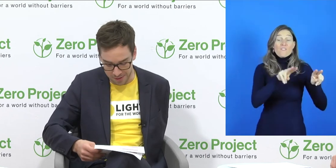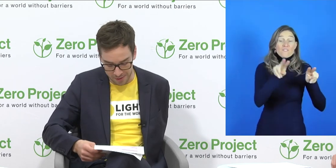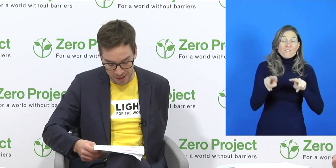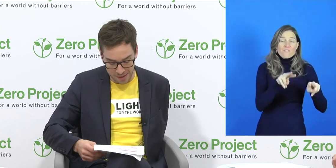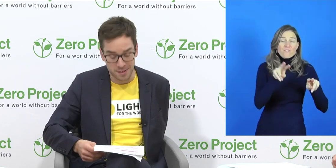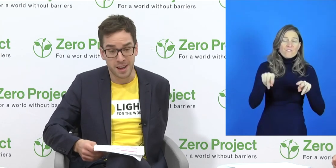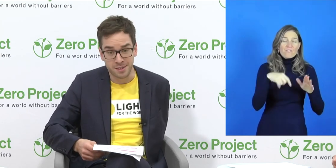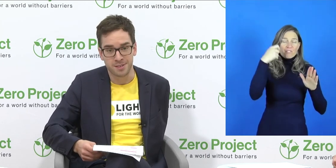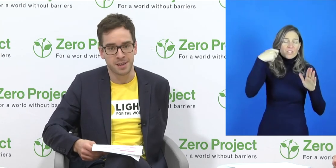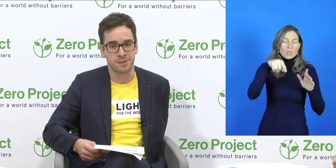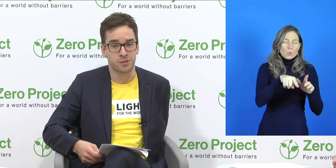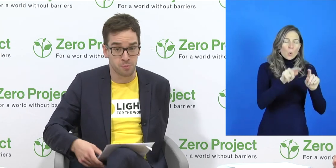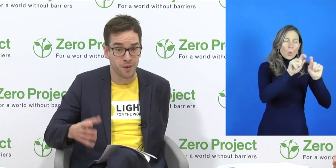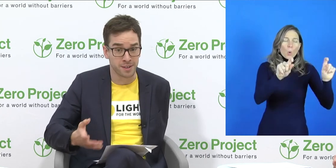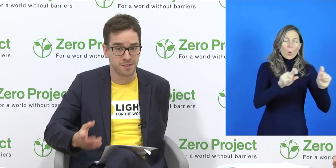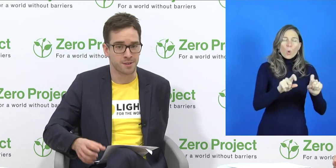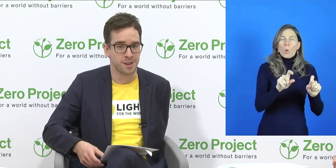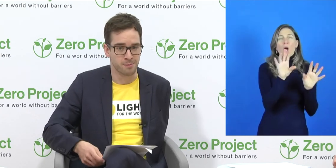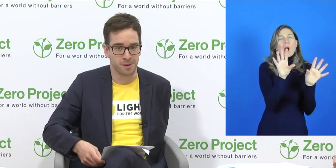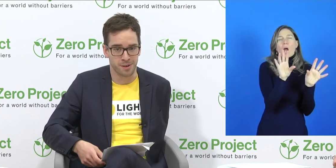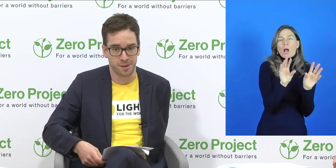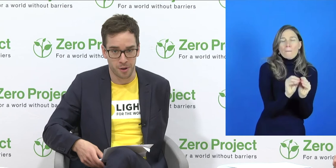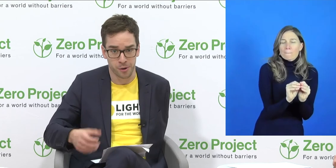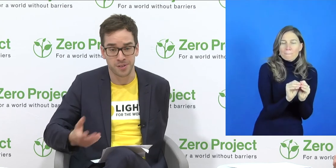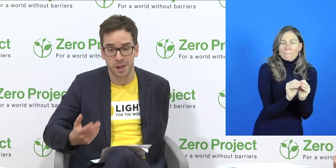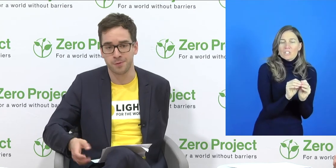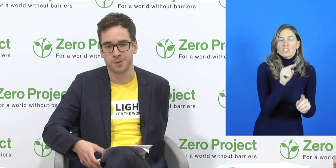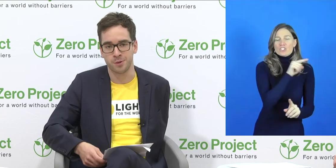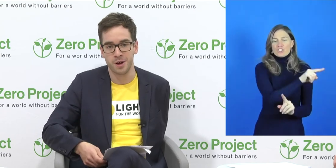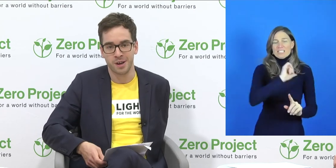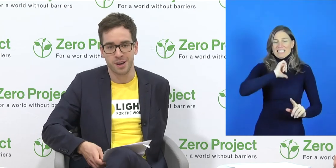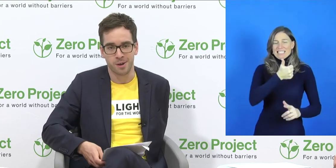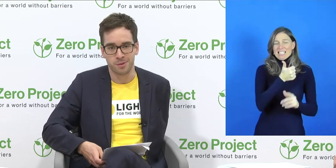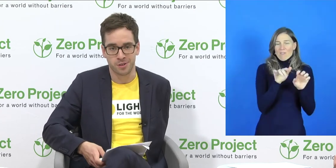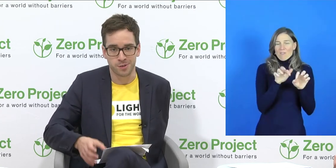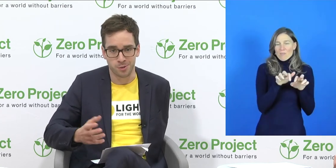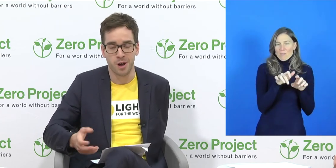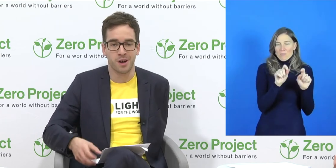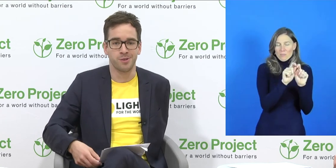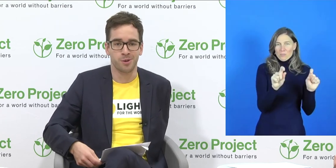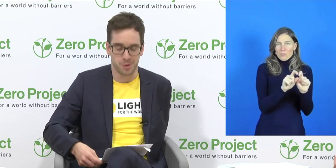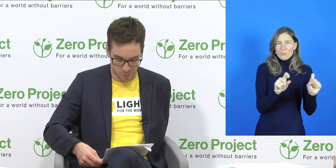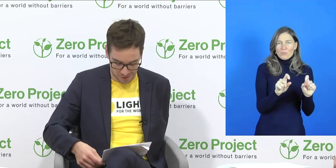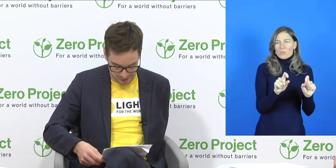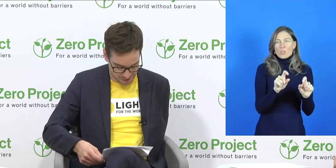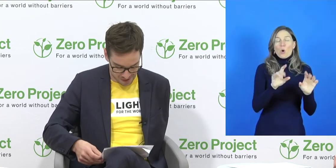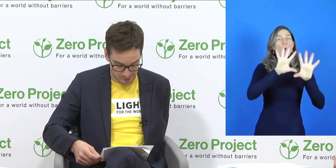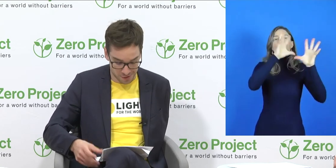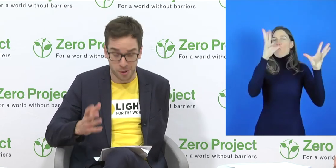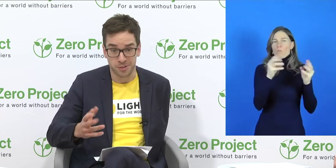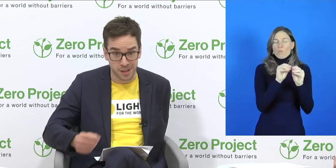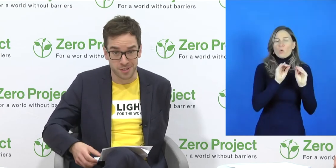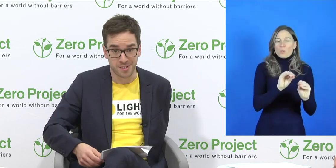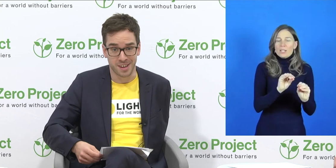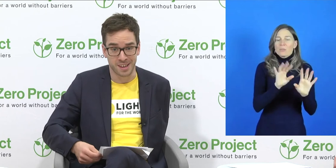Bernice signed, and she provided them herself. So just so you know, it was a summary.